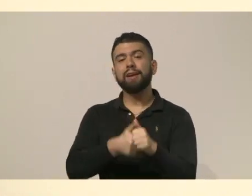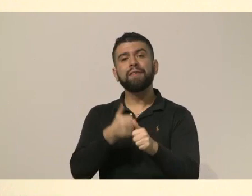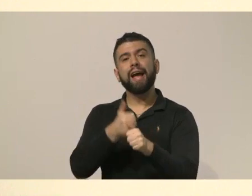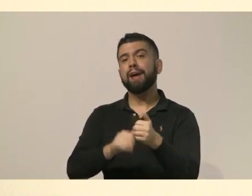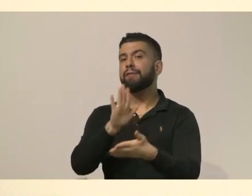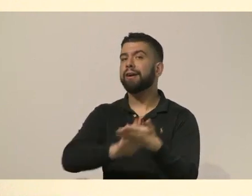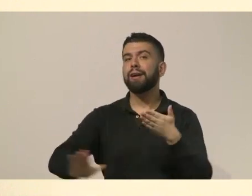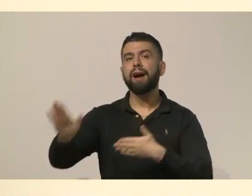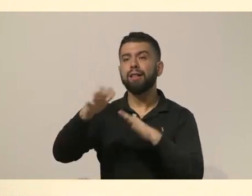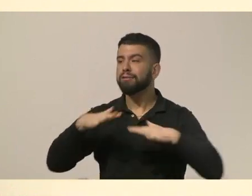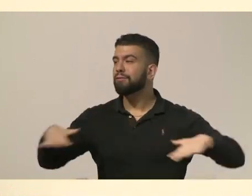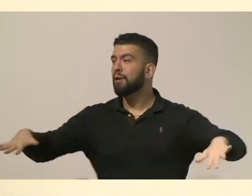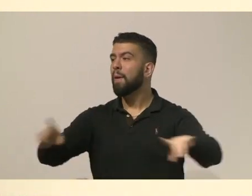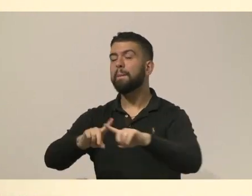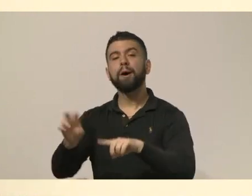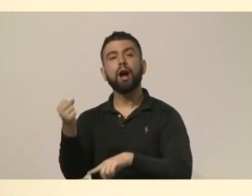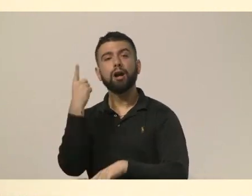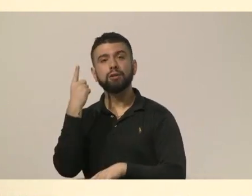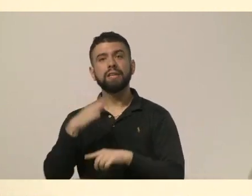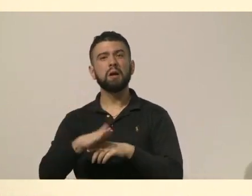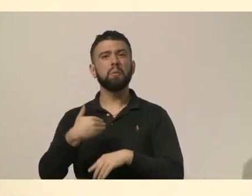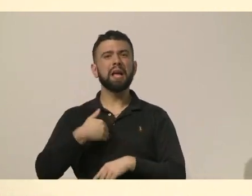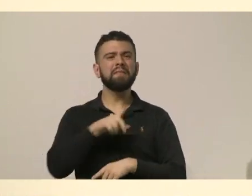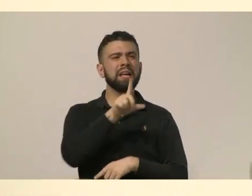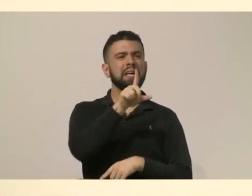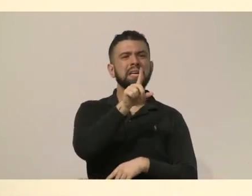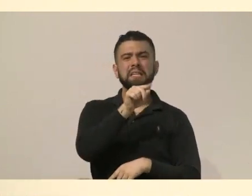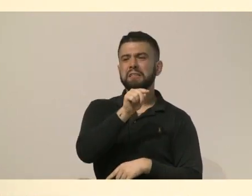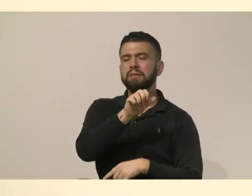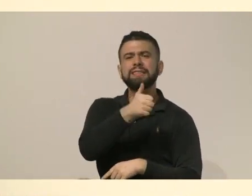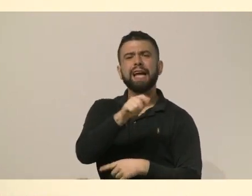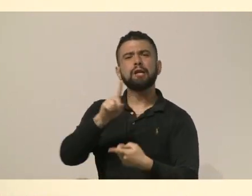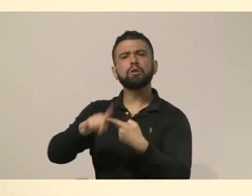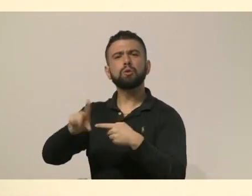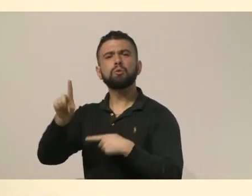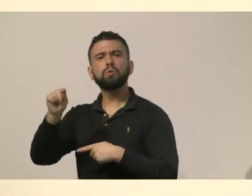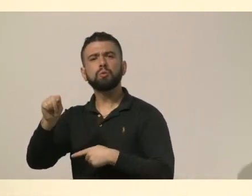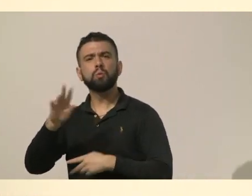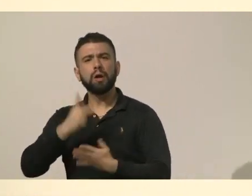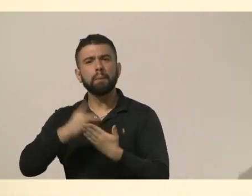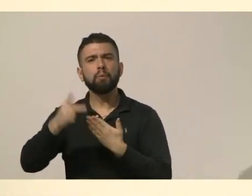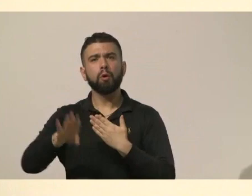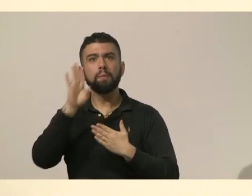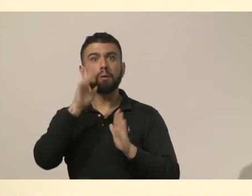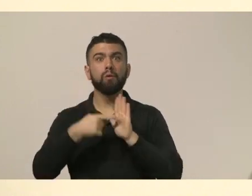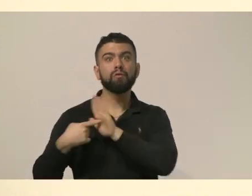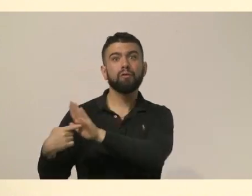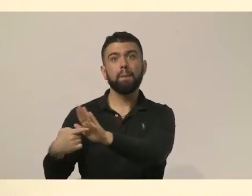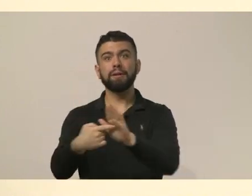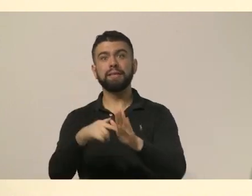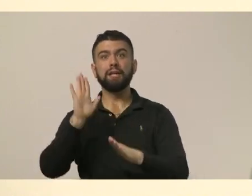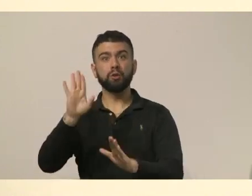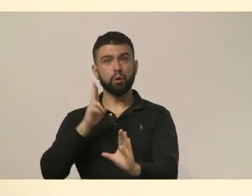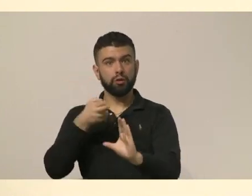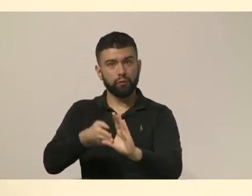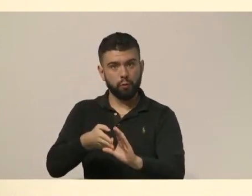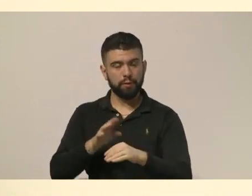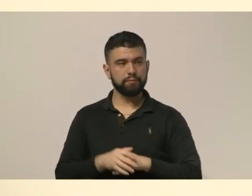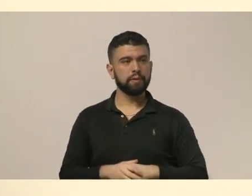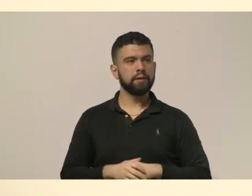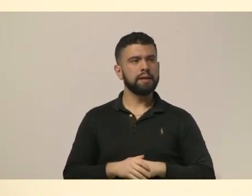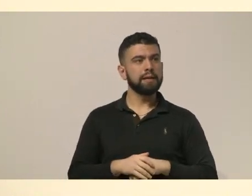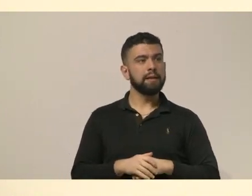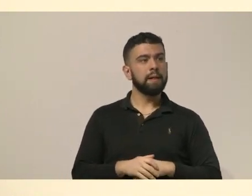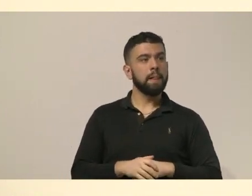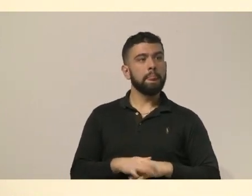are 10 to 20 programs that represent a vast majority of your enrollment, and I think much of our enrollment comes from